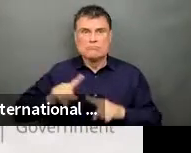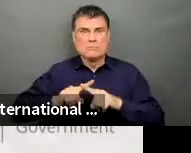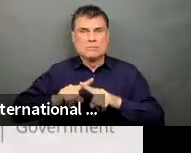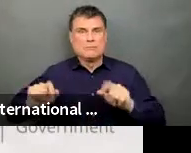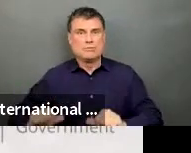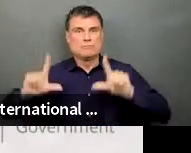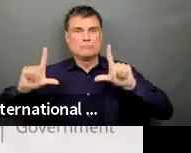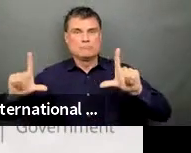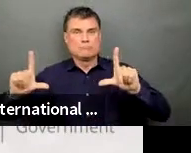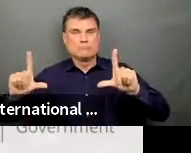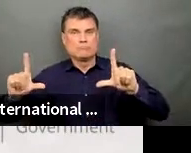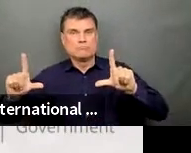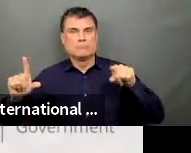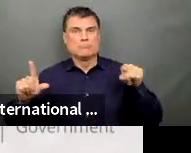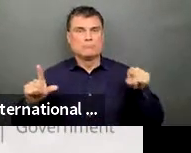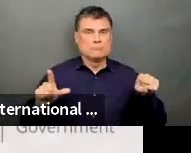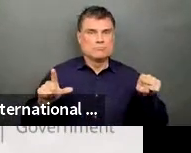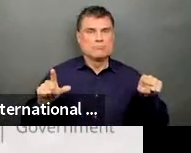C, please?